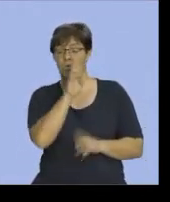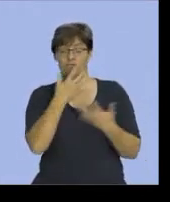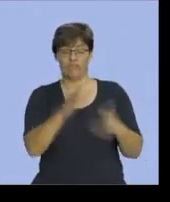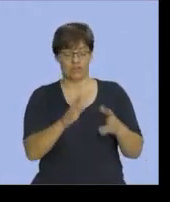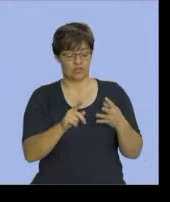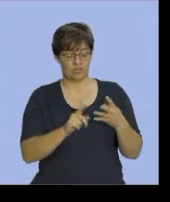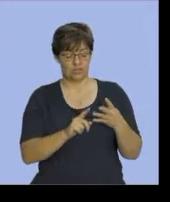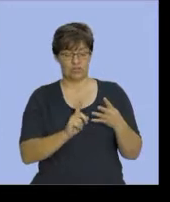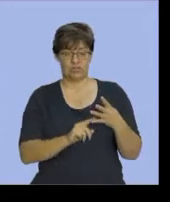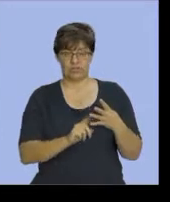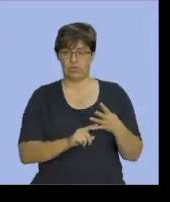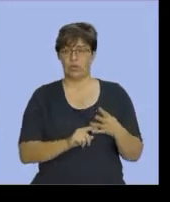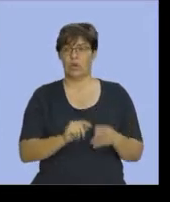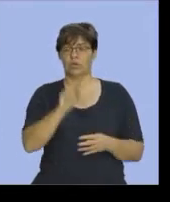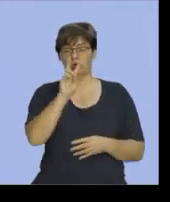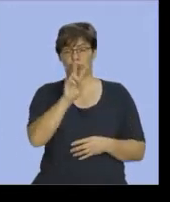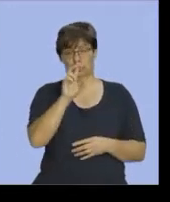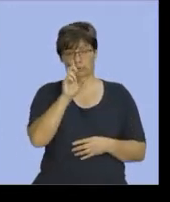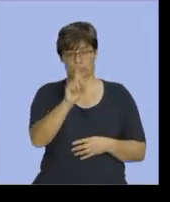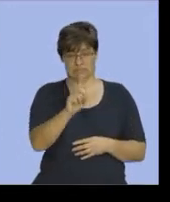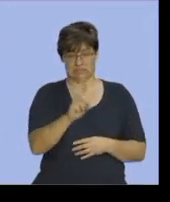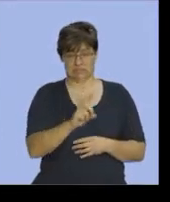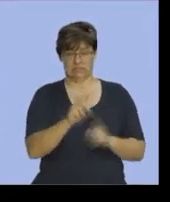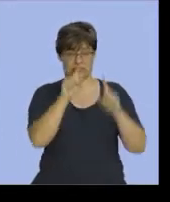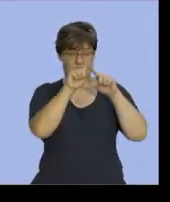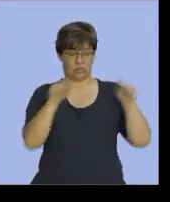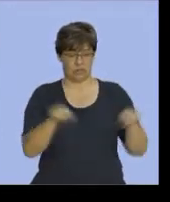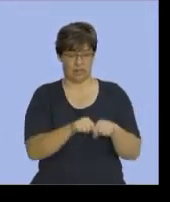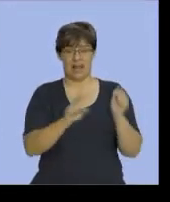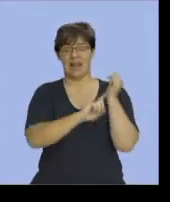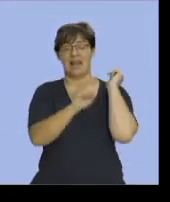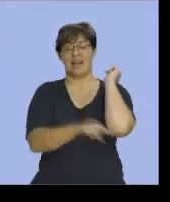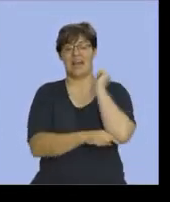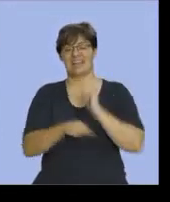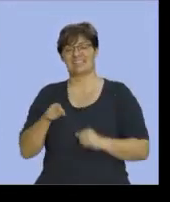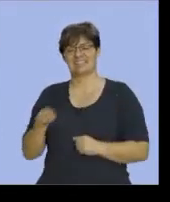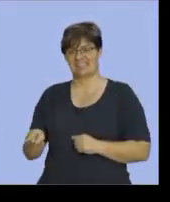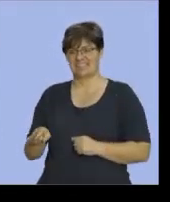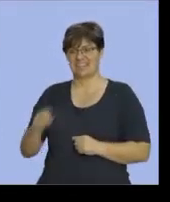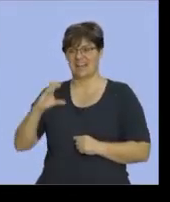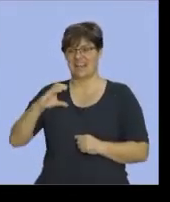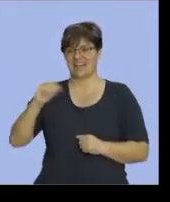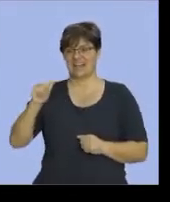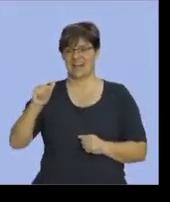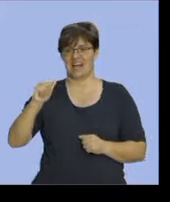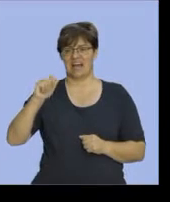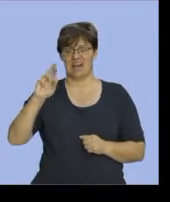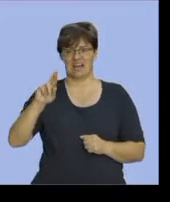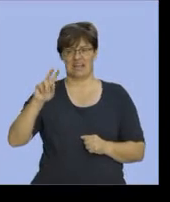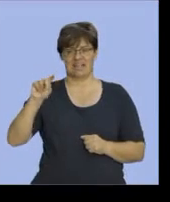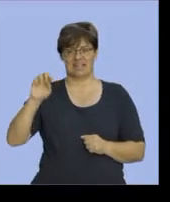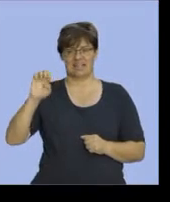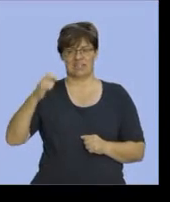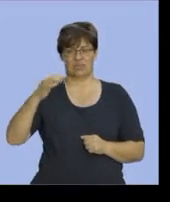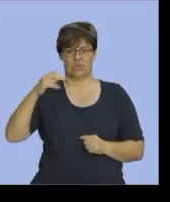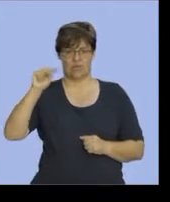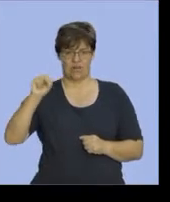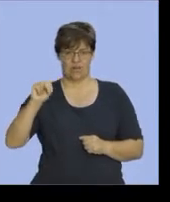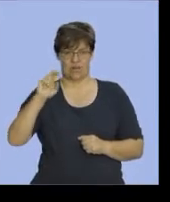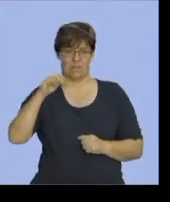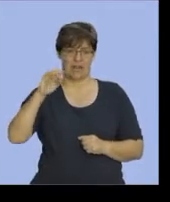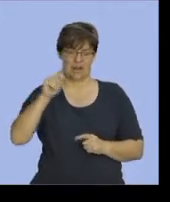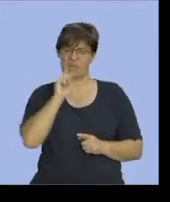at 2D triangles. The last concept that we're going to look at will be the Cartesian plane, but at a later